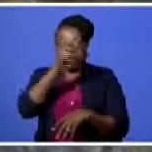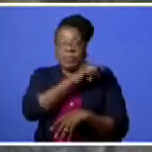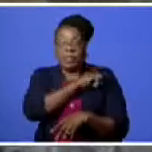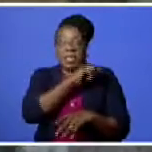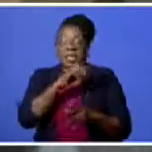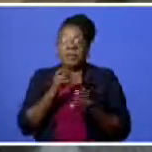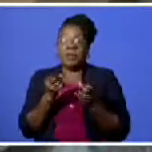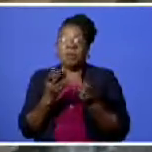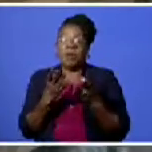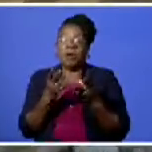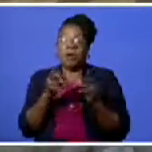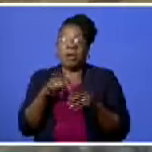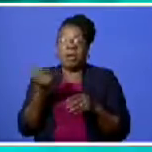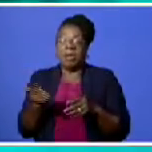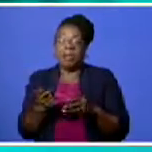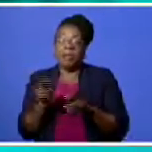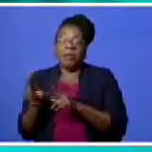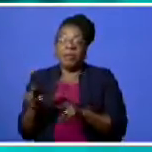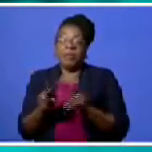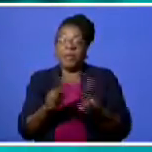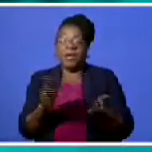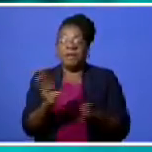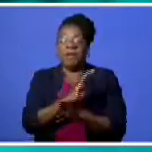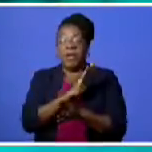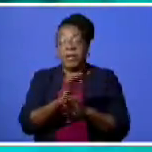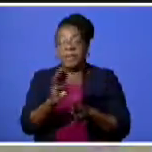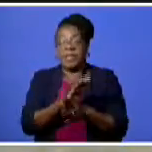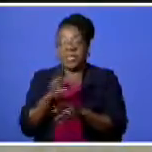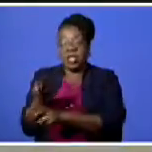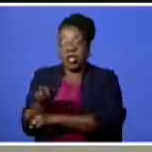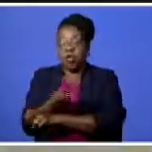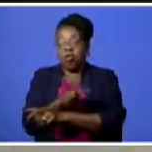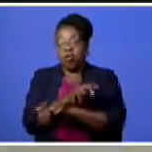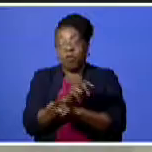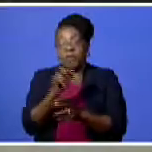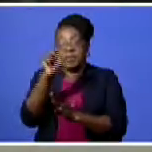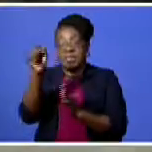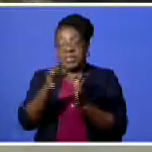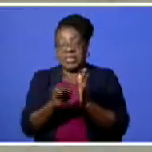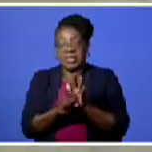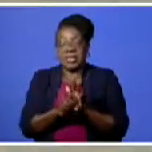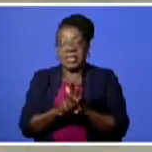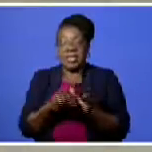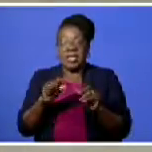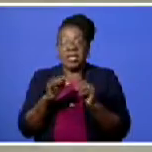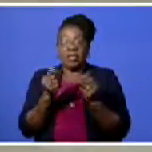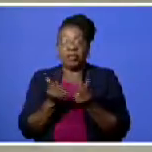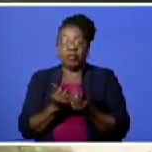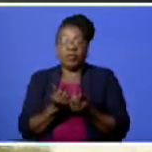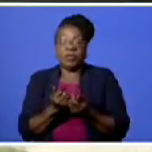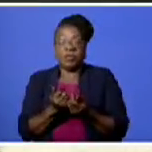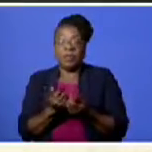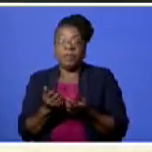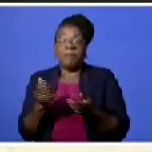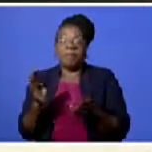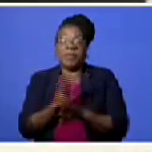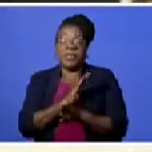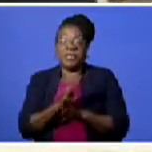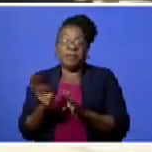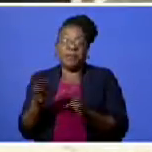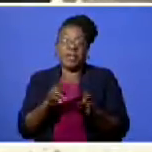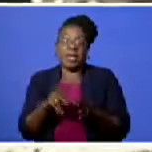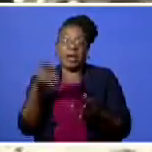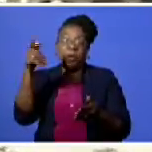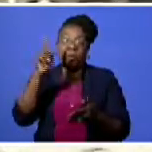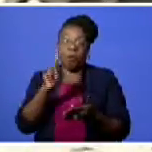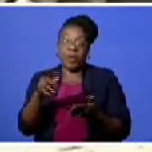is among dozens of fishermen preparing for a busy crawfish season. His crew was busy loading 1,000 crawfish traps and bait onto two vessels